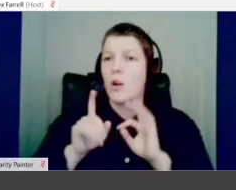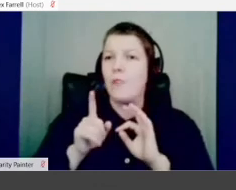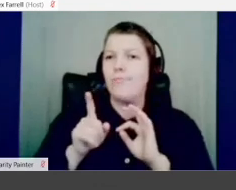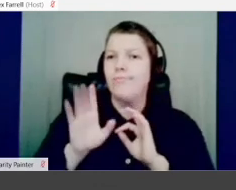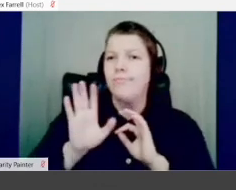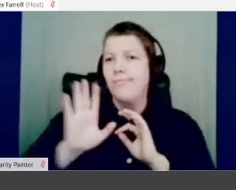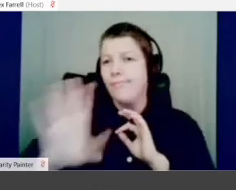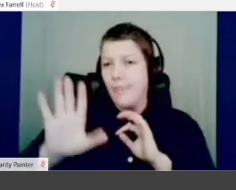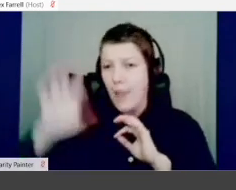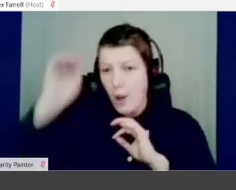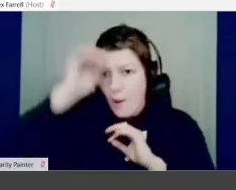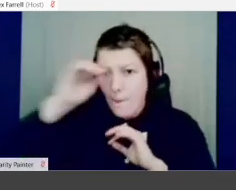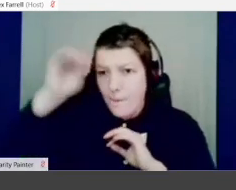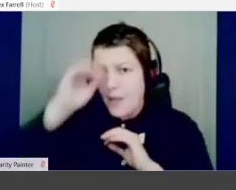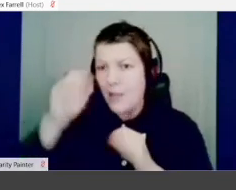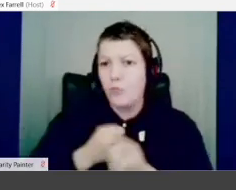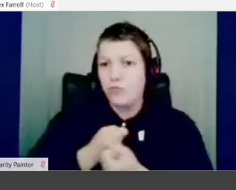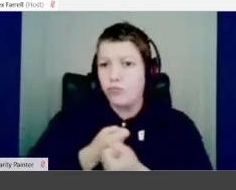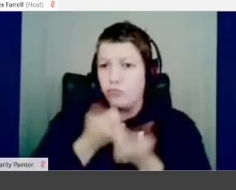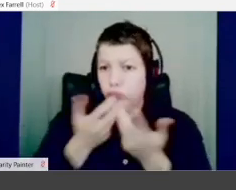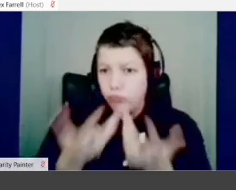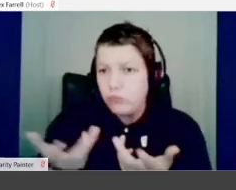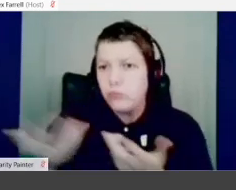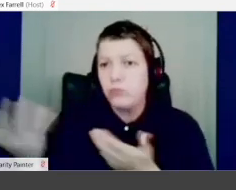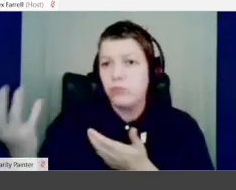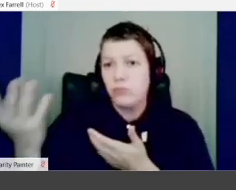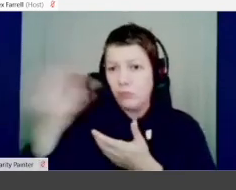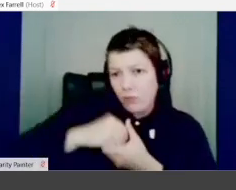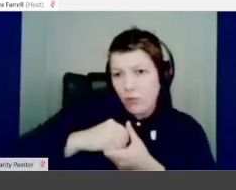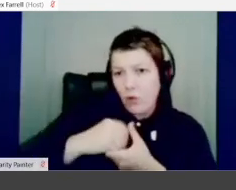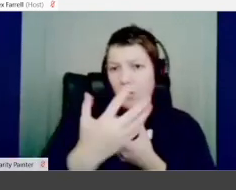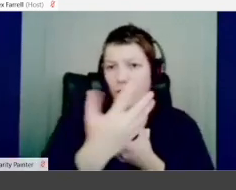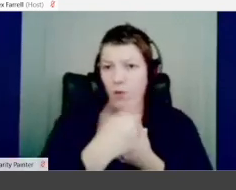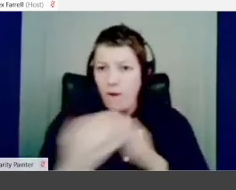really, there was a survey and making sure that